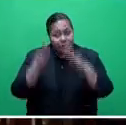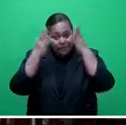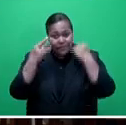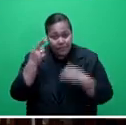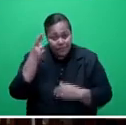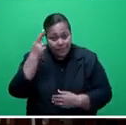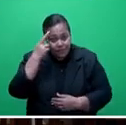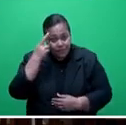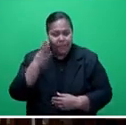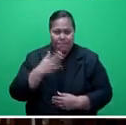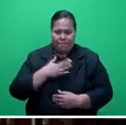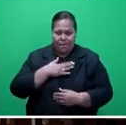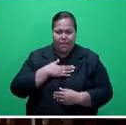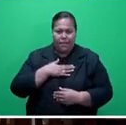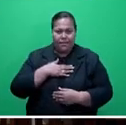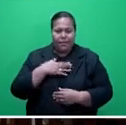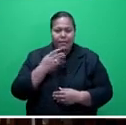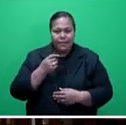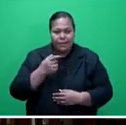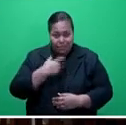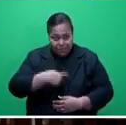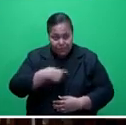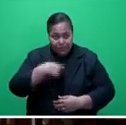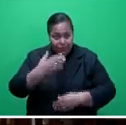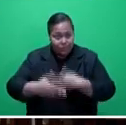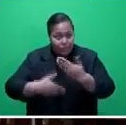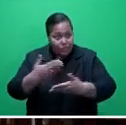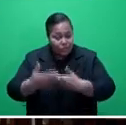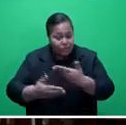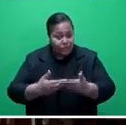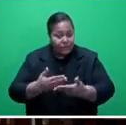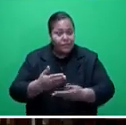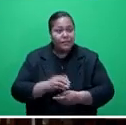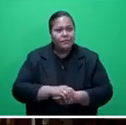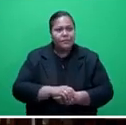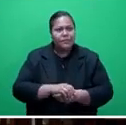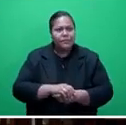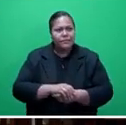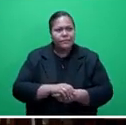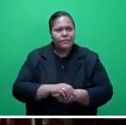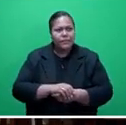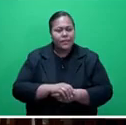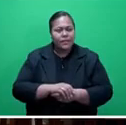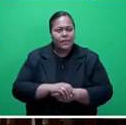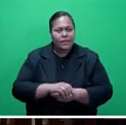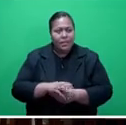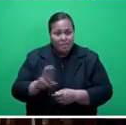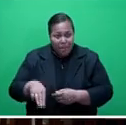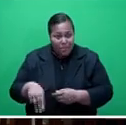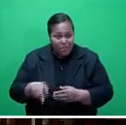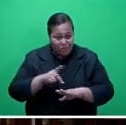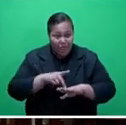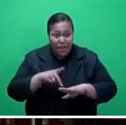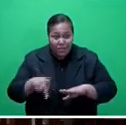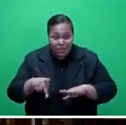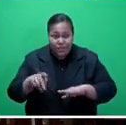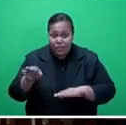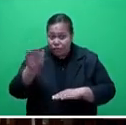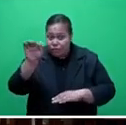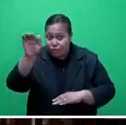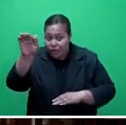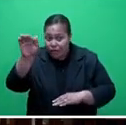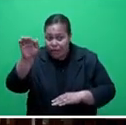personal explanation, the generations of future members of Parliament will have access to